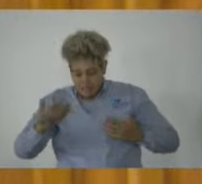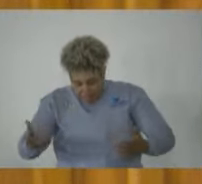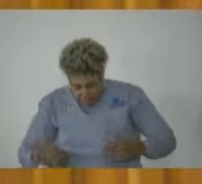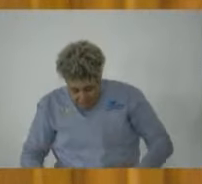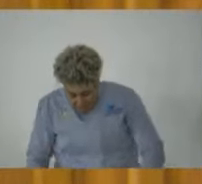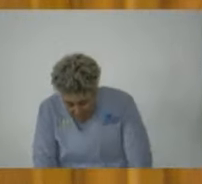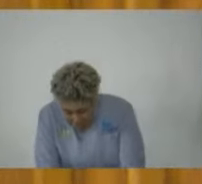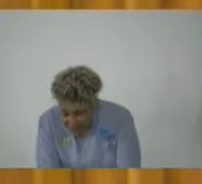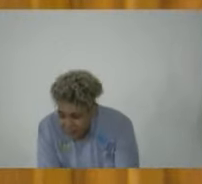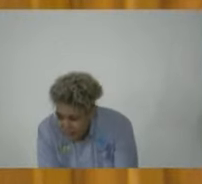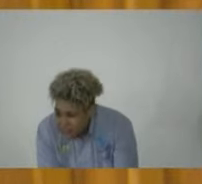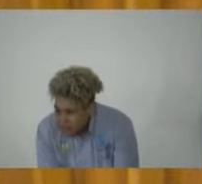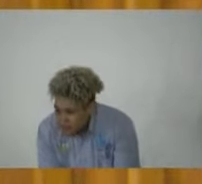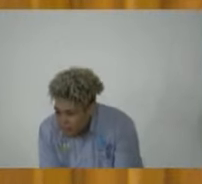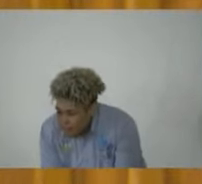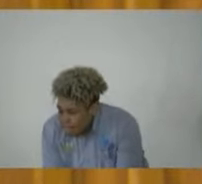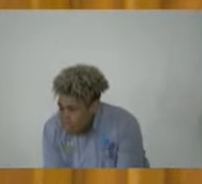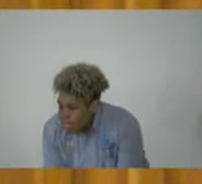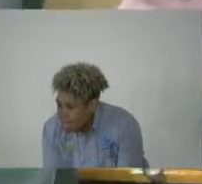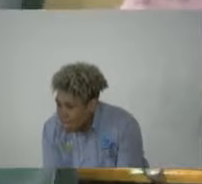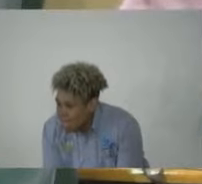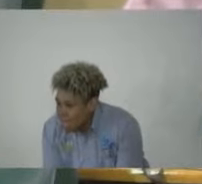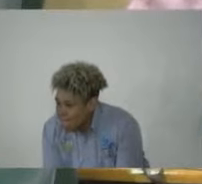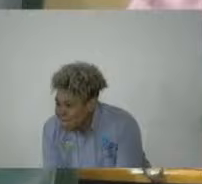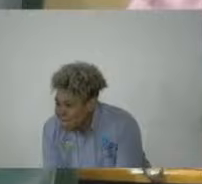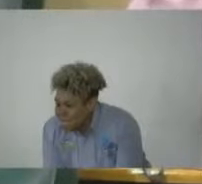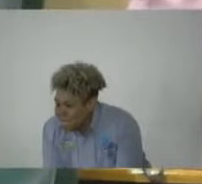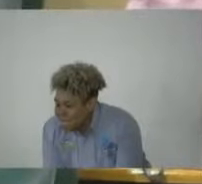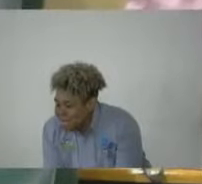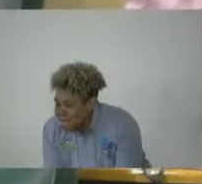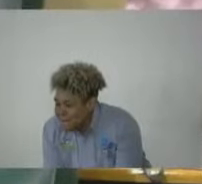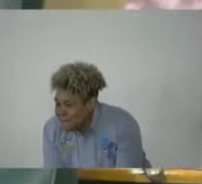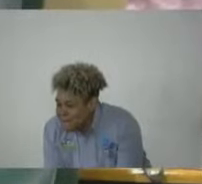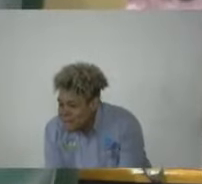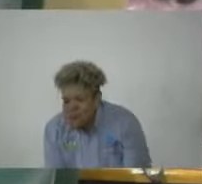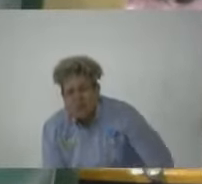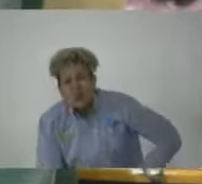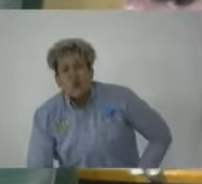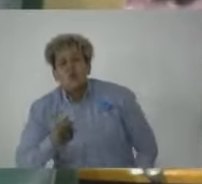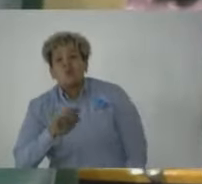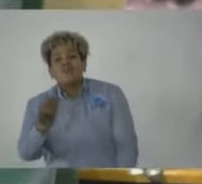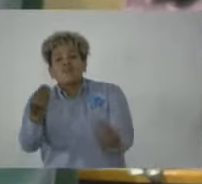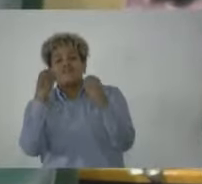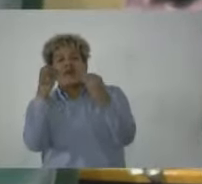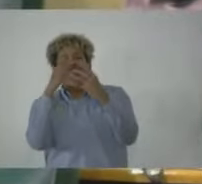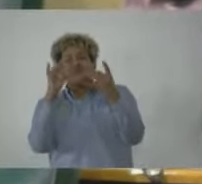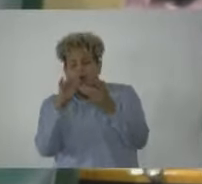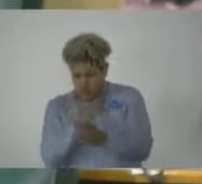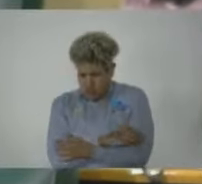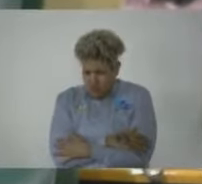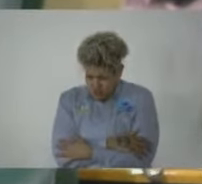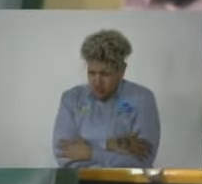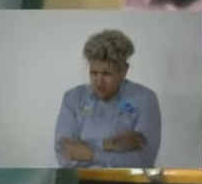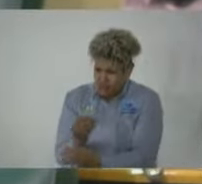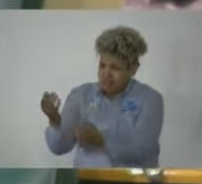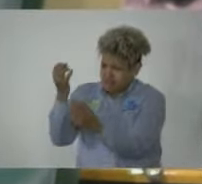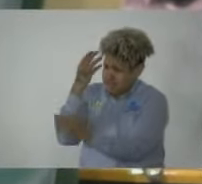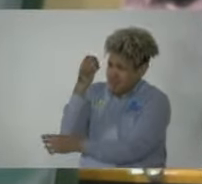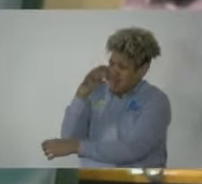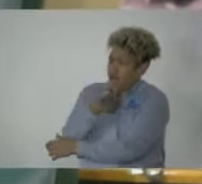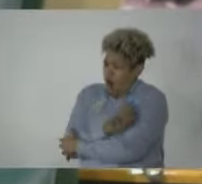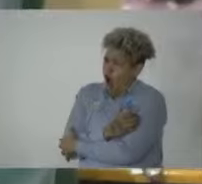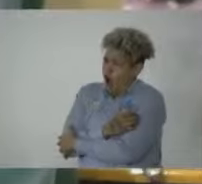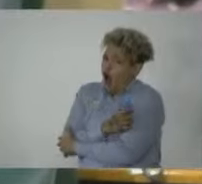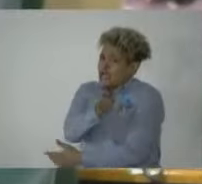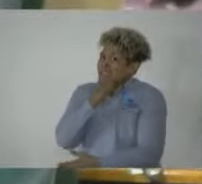it. Minister? Yes, Madam Speaker. Thank you, Madam Speaker, members of the House. So we've been fed this narrative, Madam Speaker, which